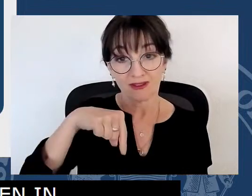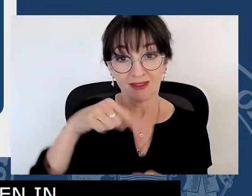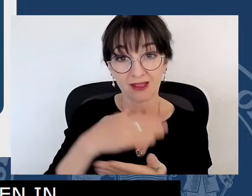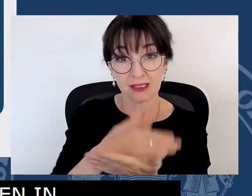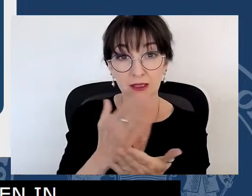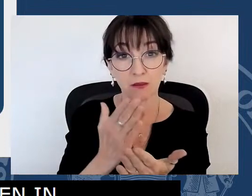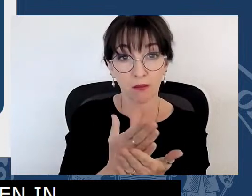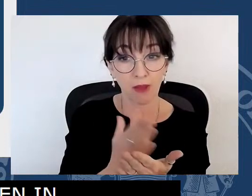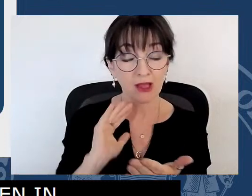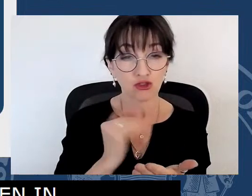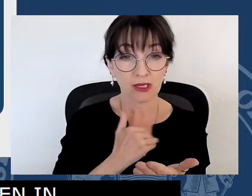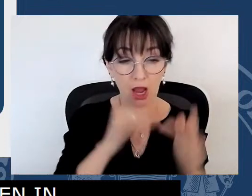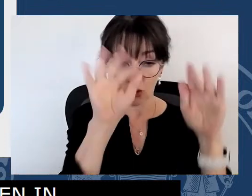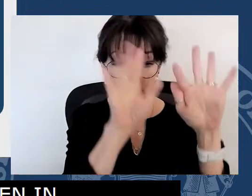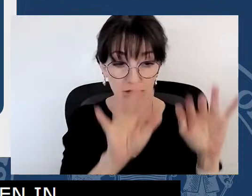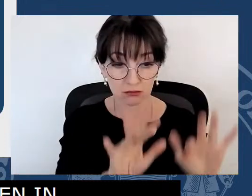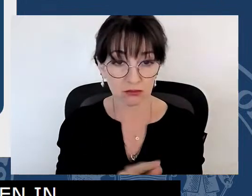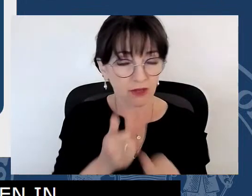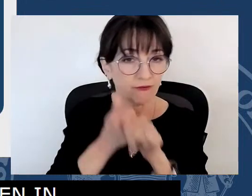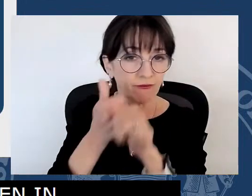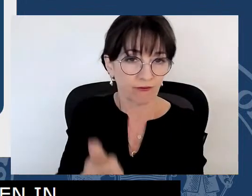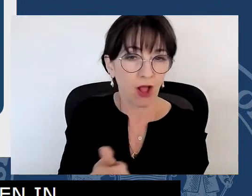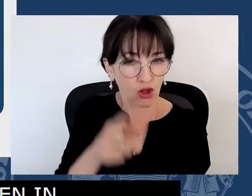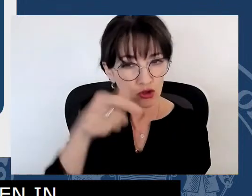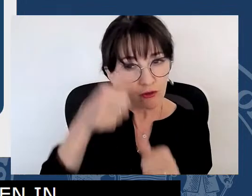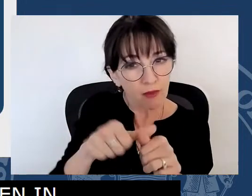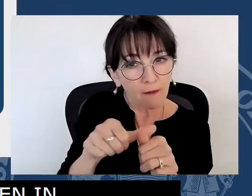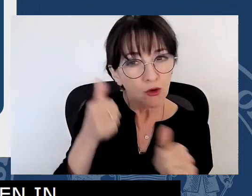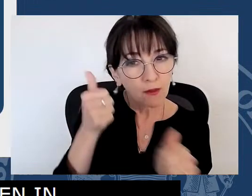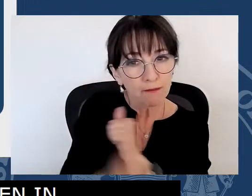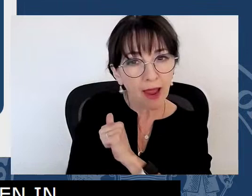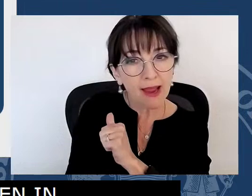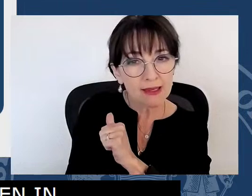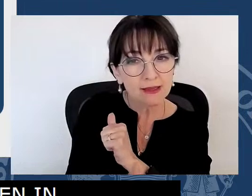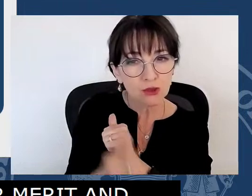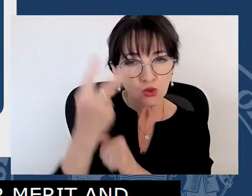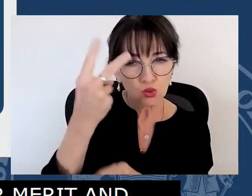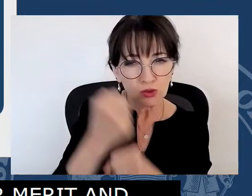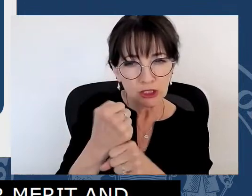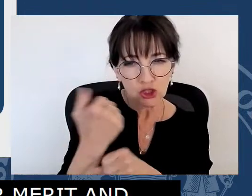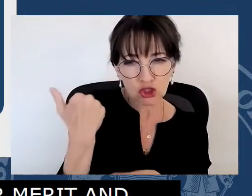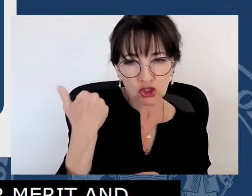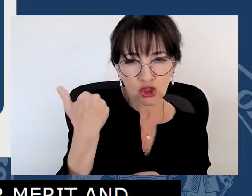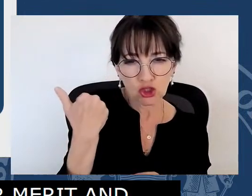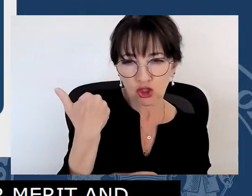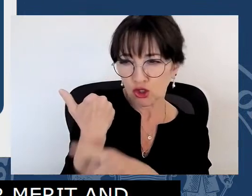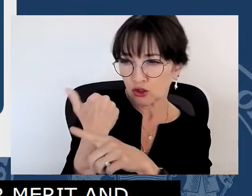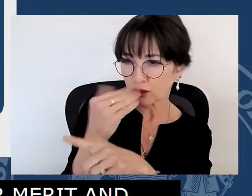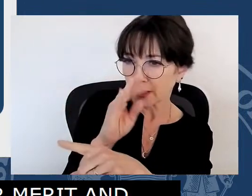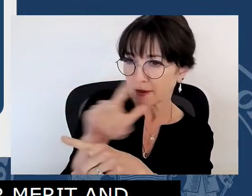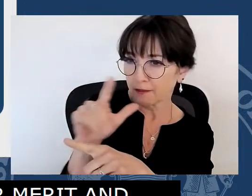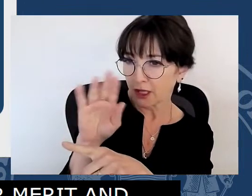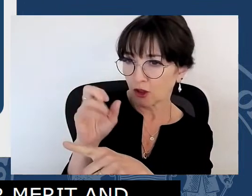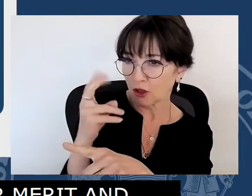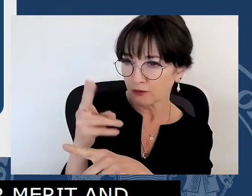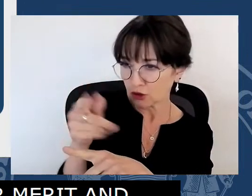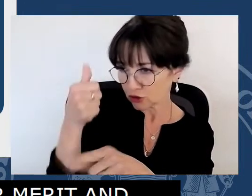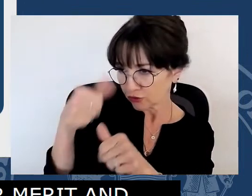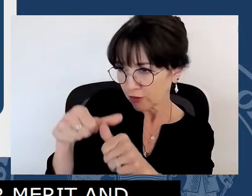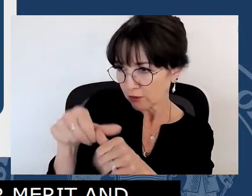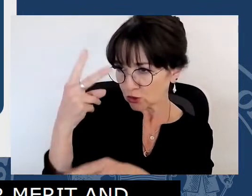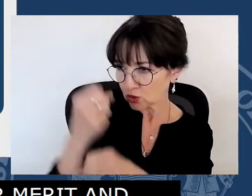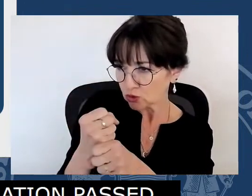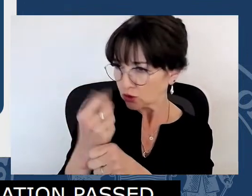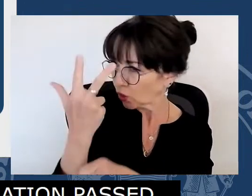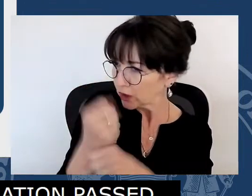objective. You may remember that legislation passed 2 years ago. Where's Bill Bush? 2 years ago, 3